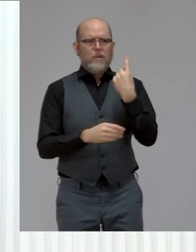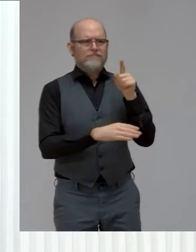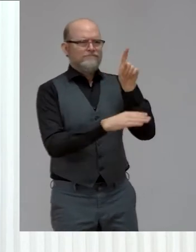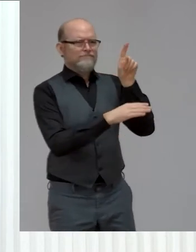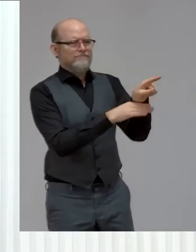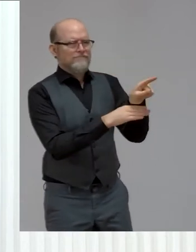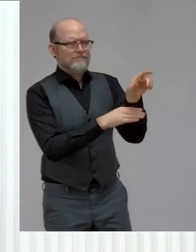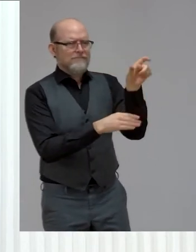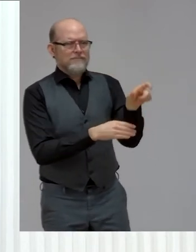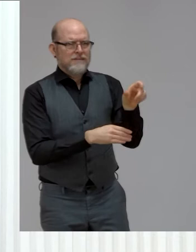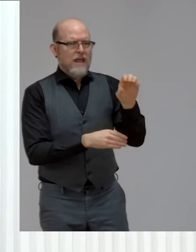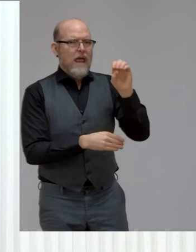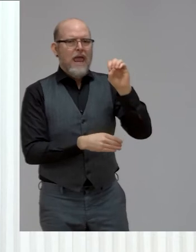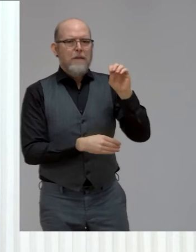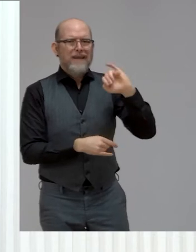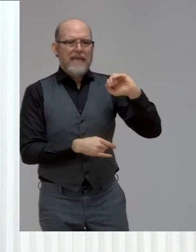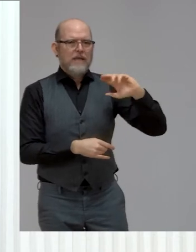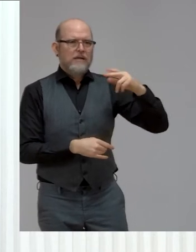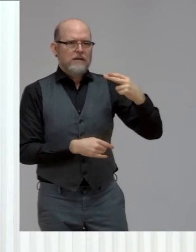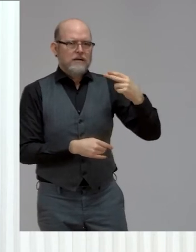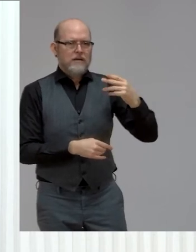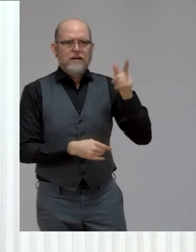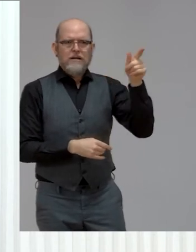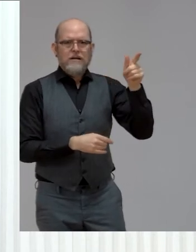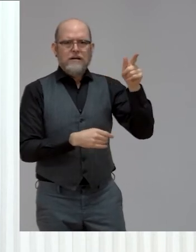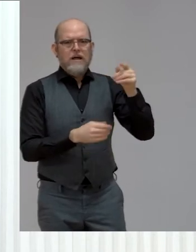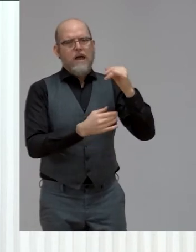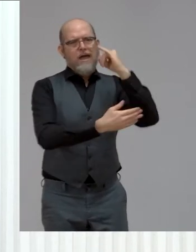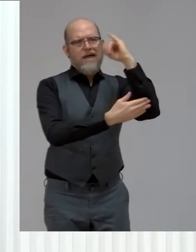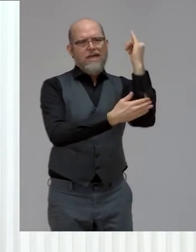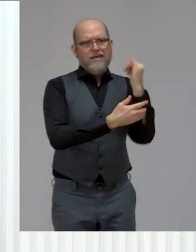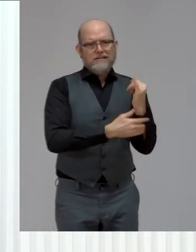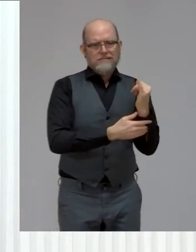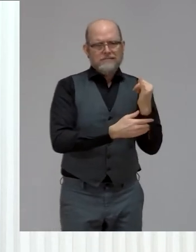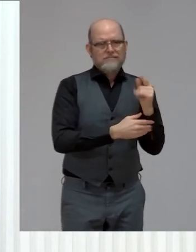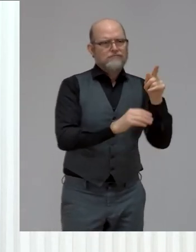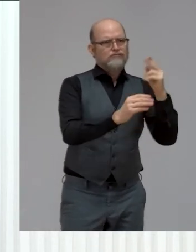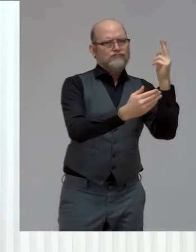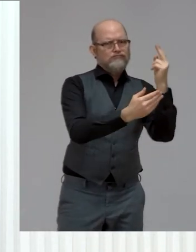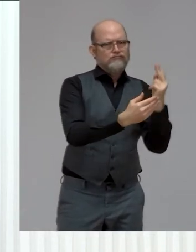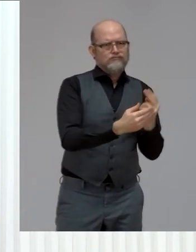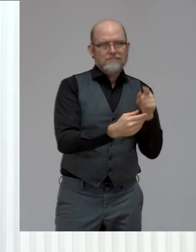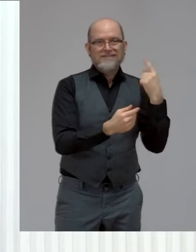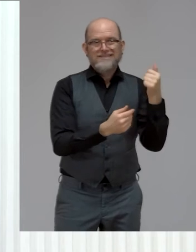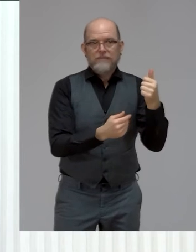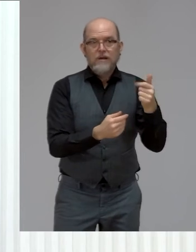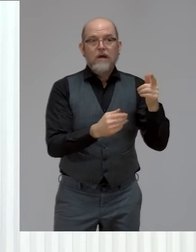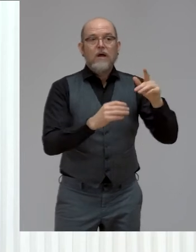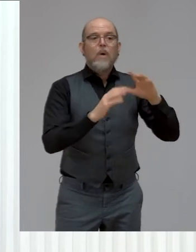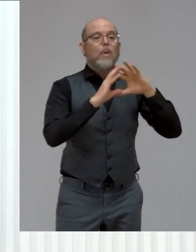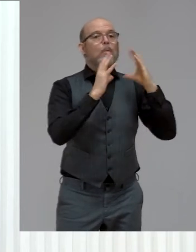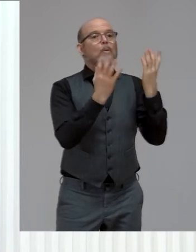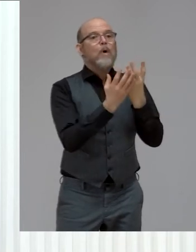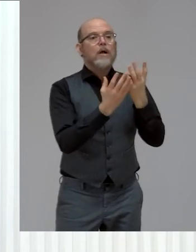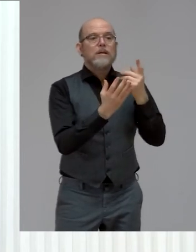Nora Rusic to build the very first accessible corona monument in Austria. 5 meters